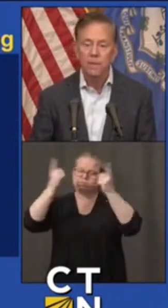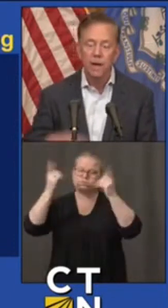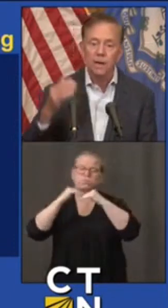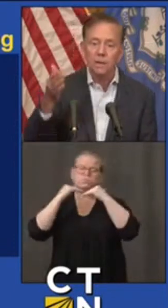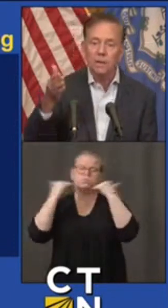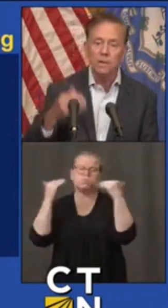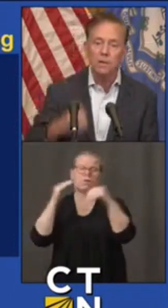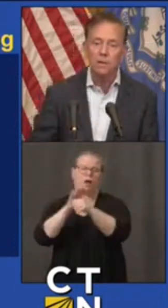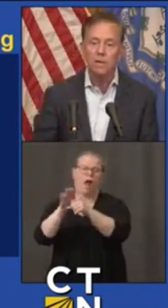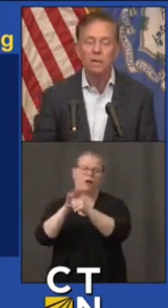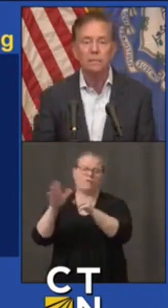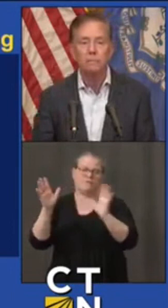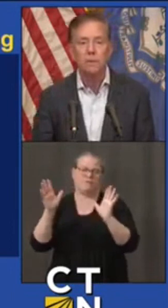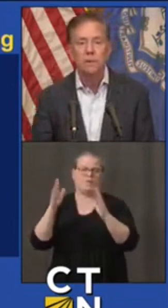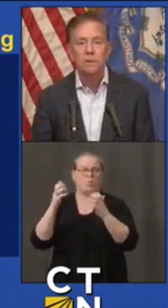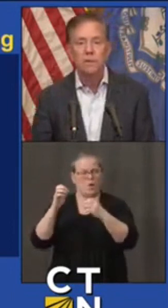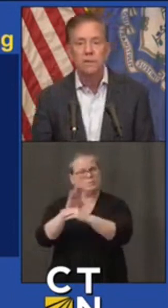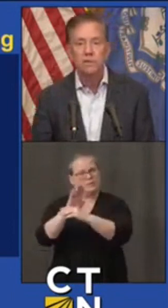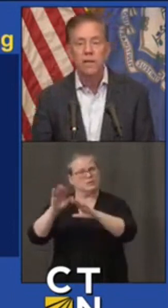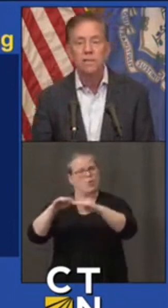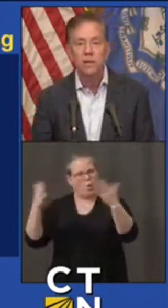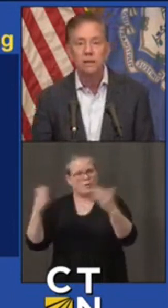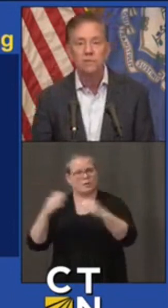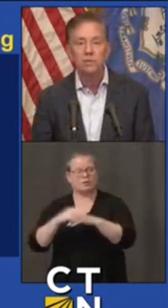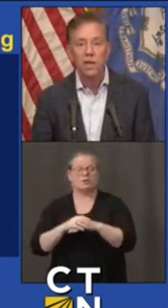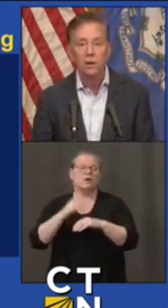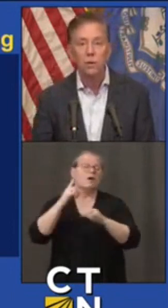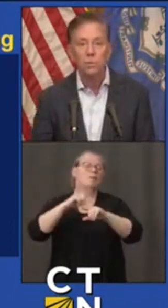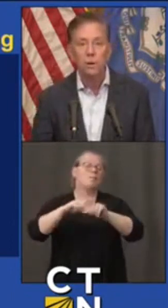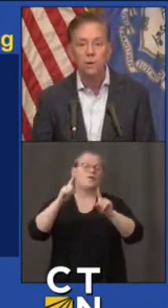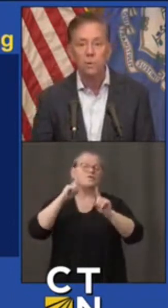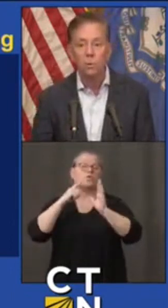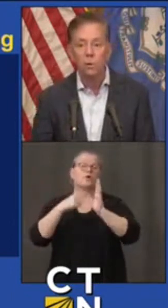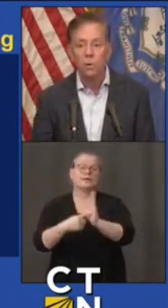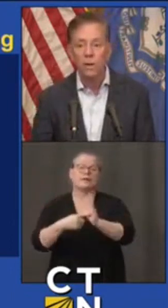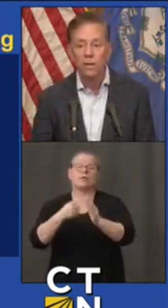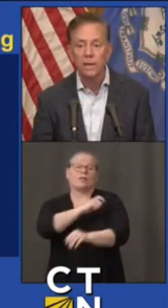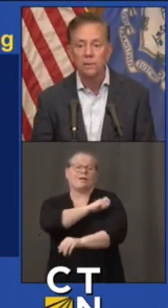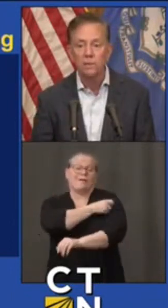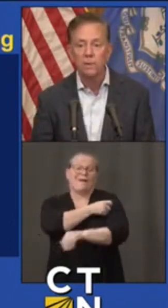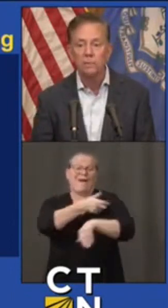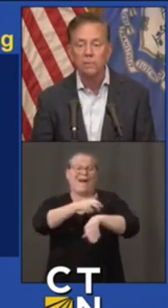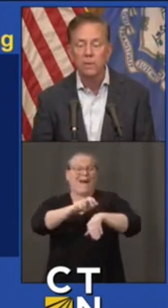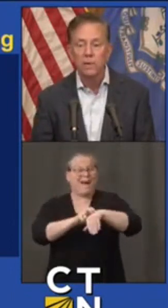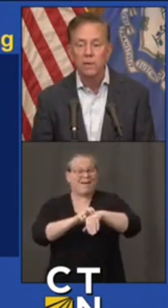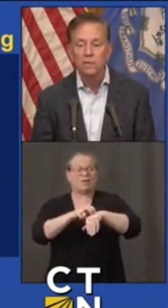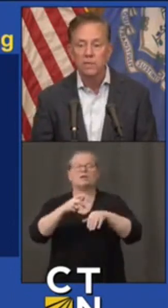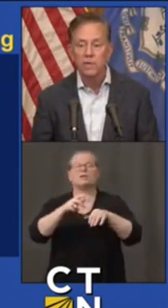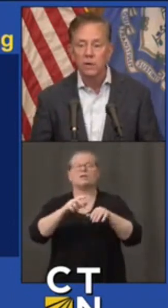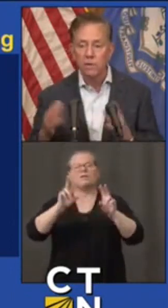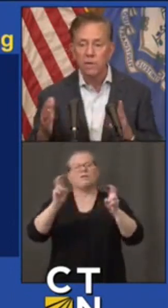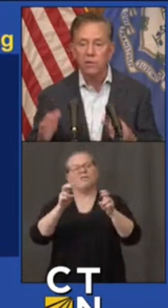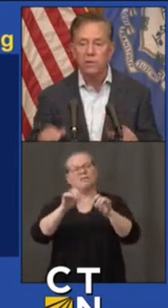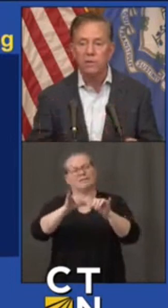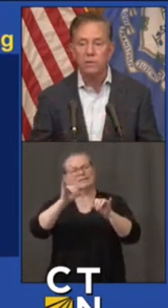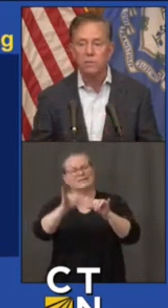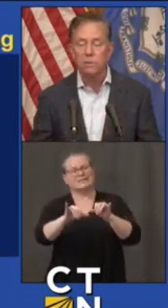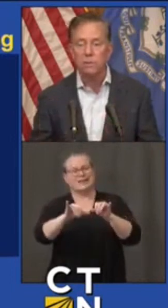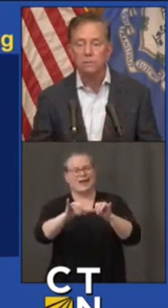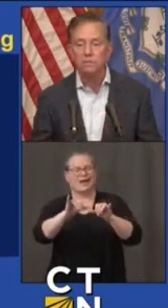in Ireland, they're at a stay safe, stay at home order right now. You can see over there